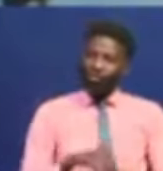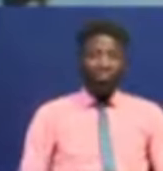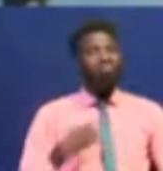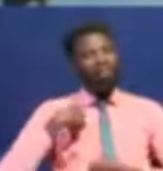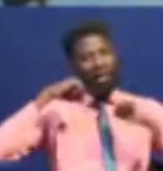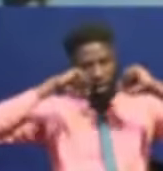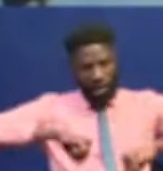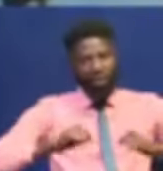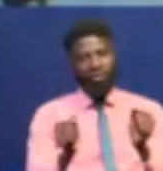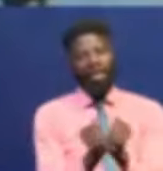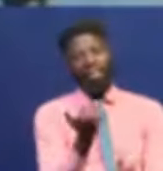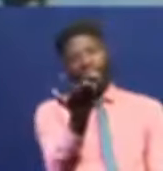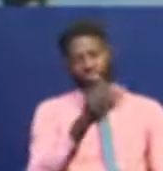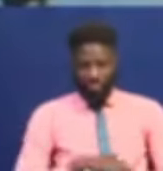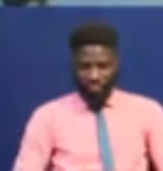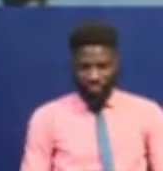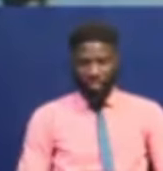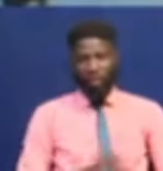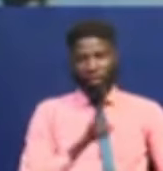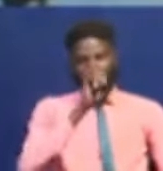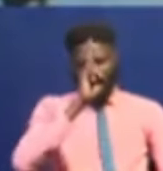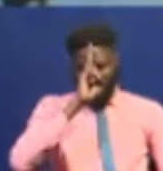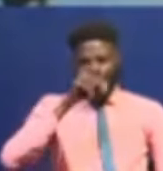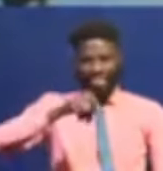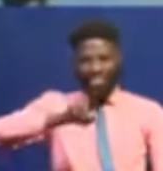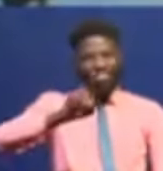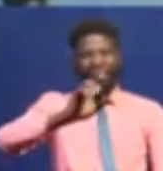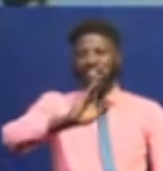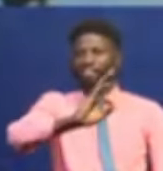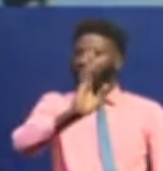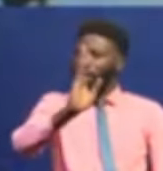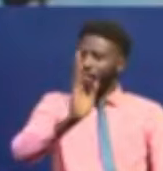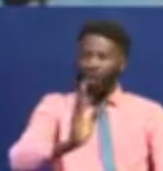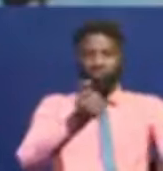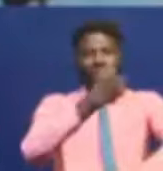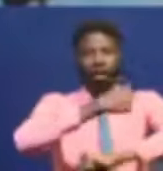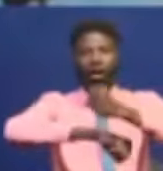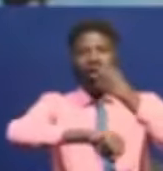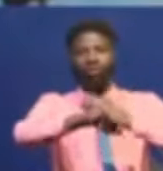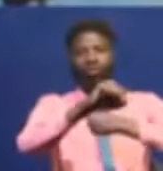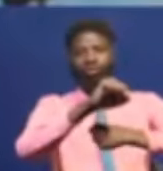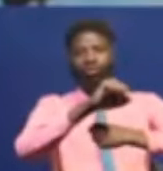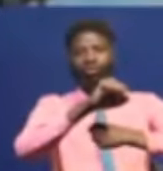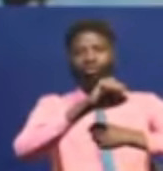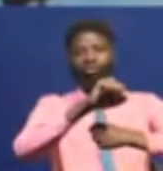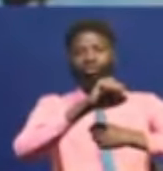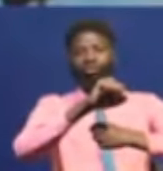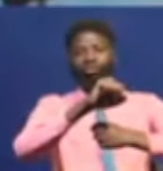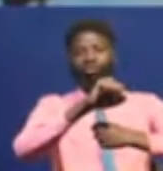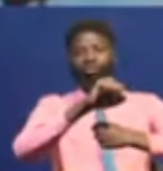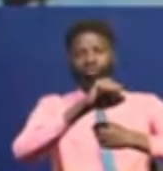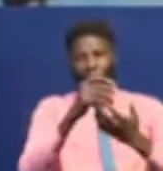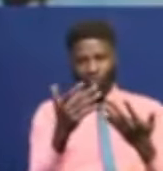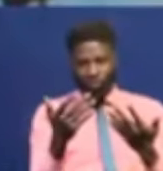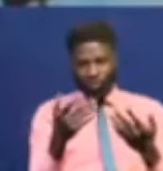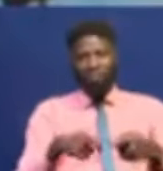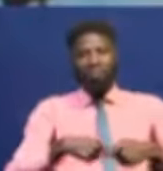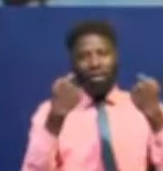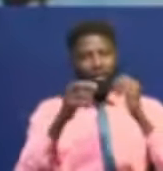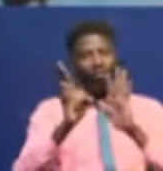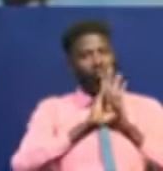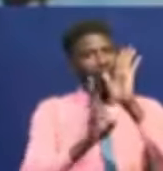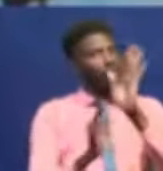with you. The police must never act outside the framework of the